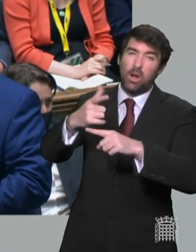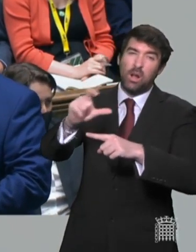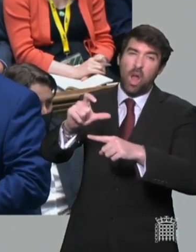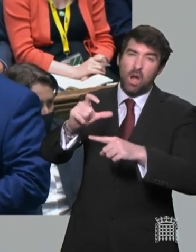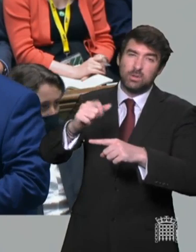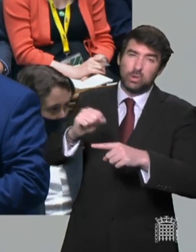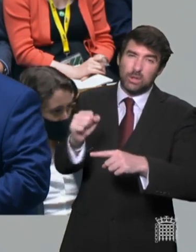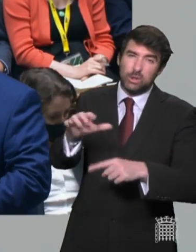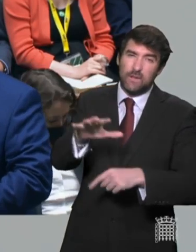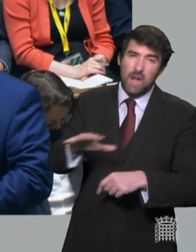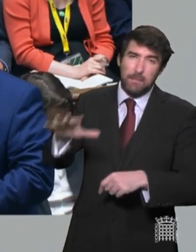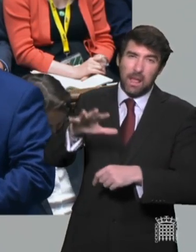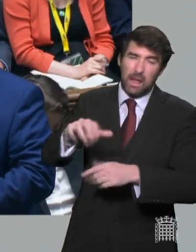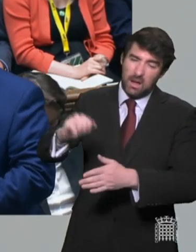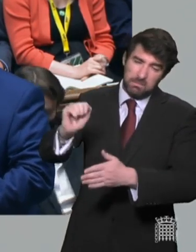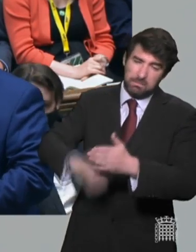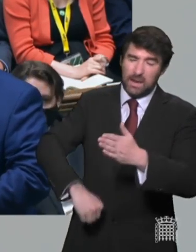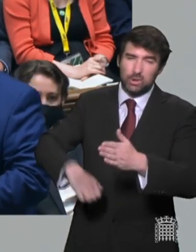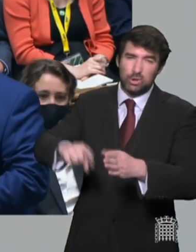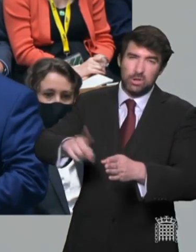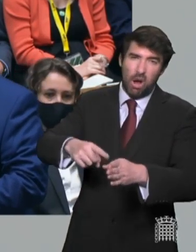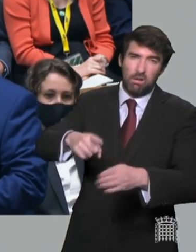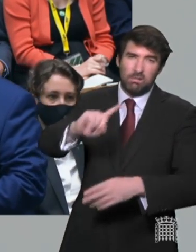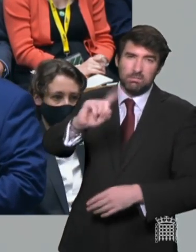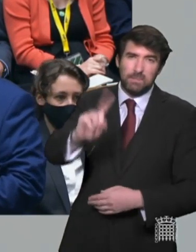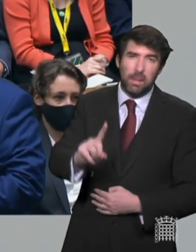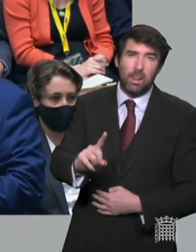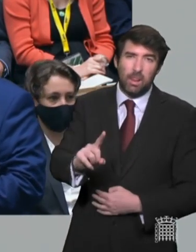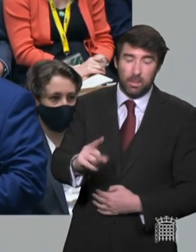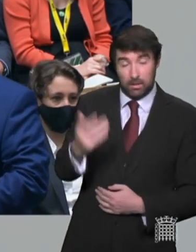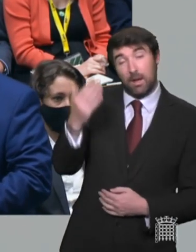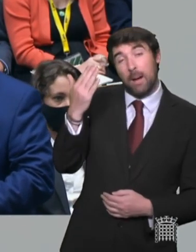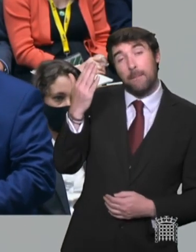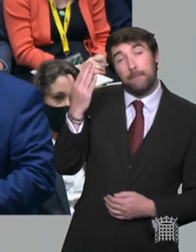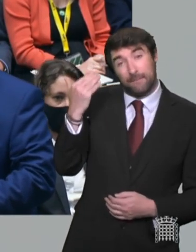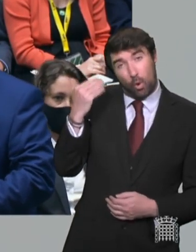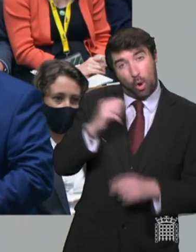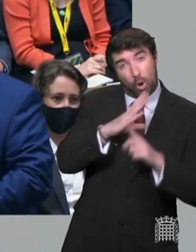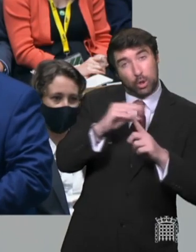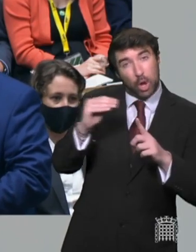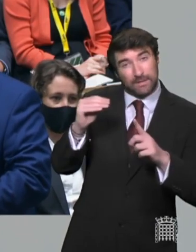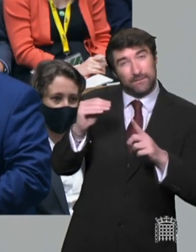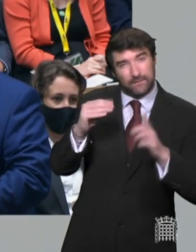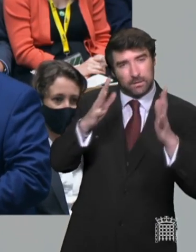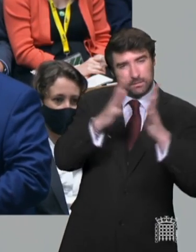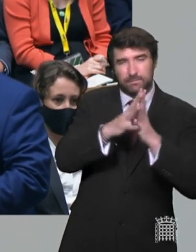and penalising the young. A Tory Work and Pension Secretary, former Tory Work and Pension Secretary, called it a sham. A former